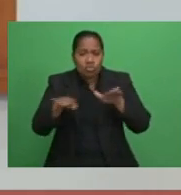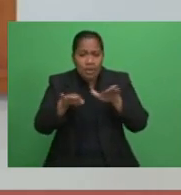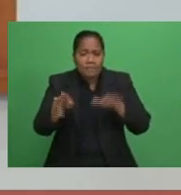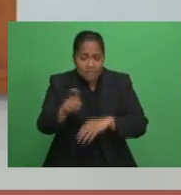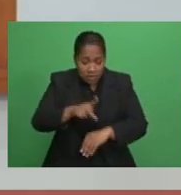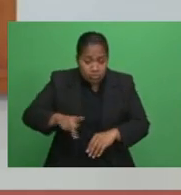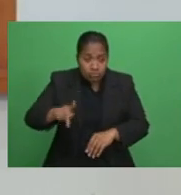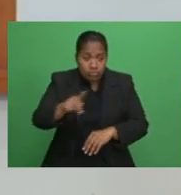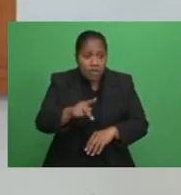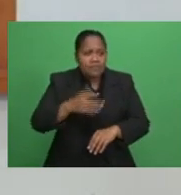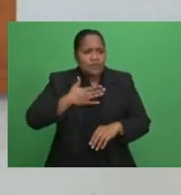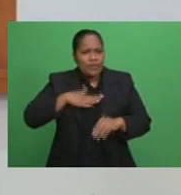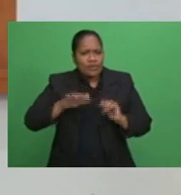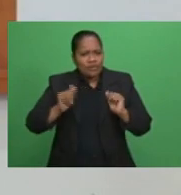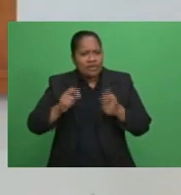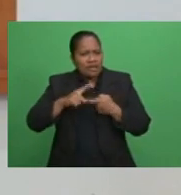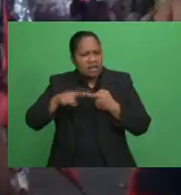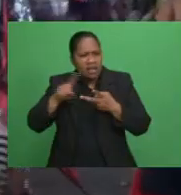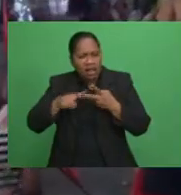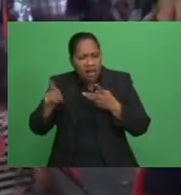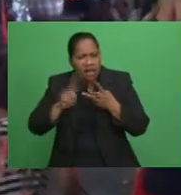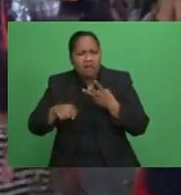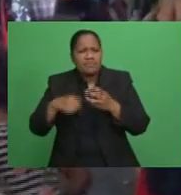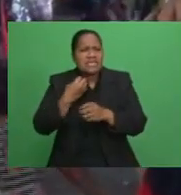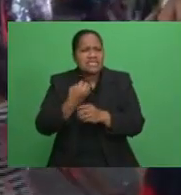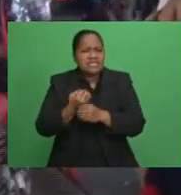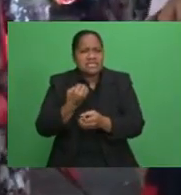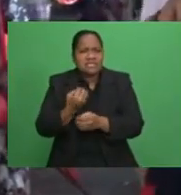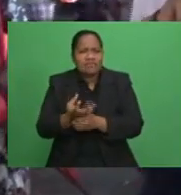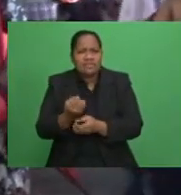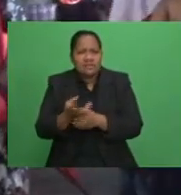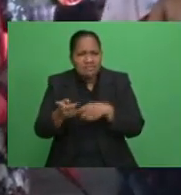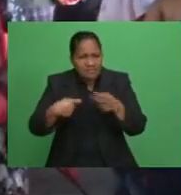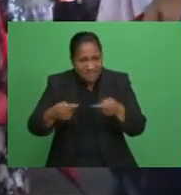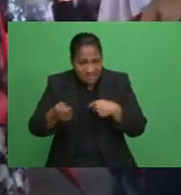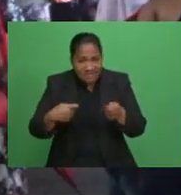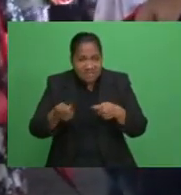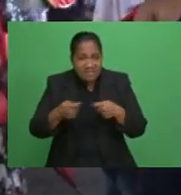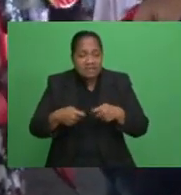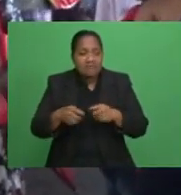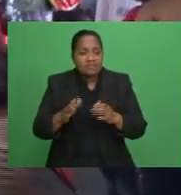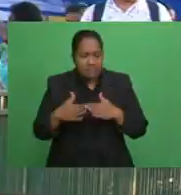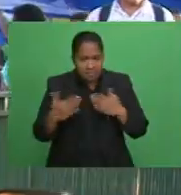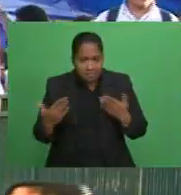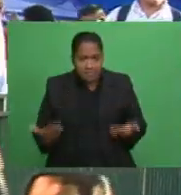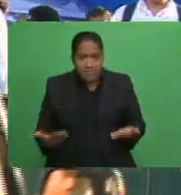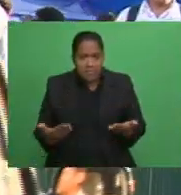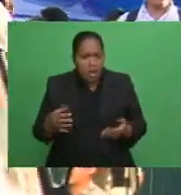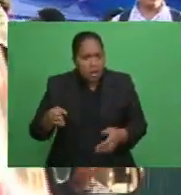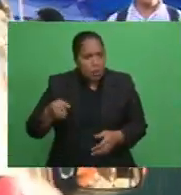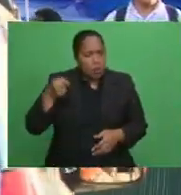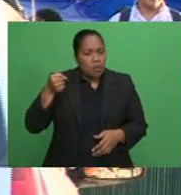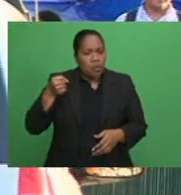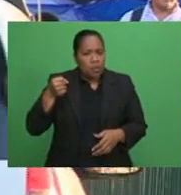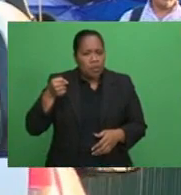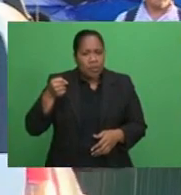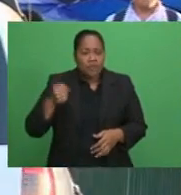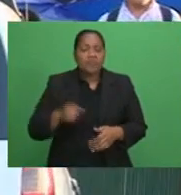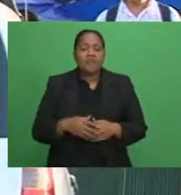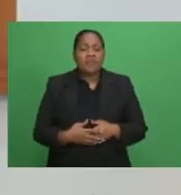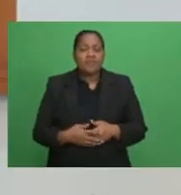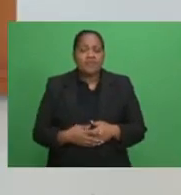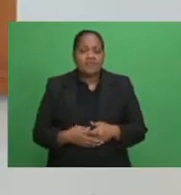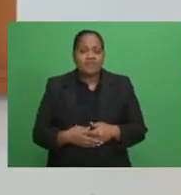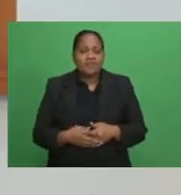want to commence with the Savu Savu market, which is at the moment on hold.